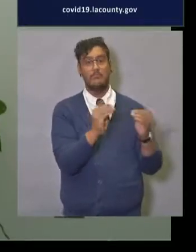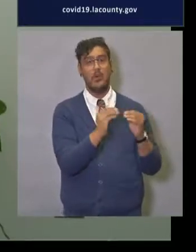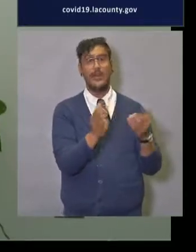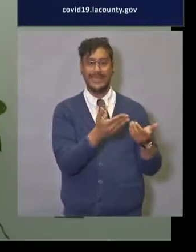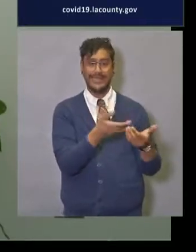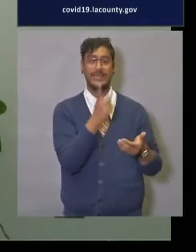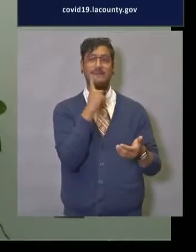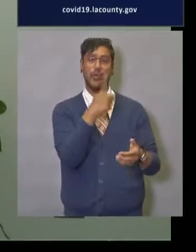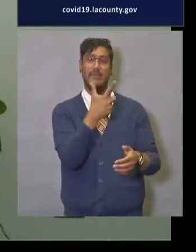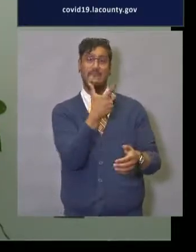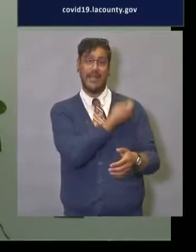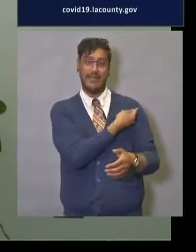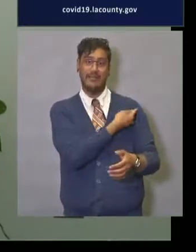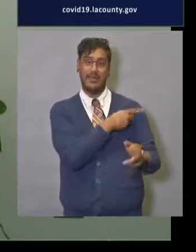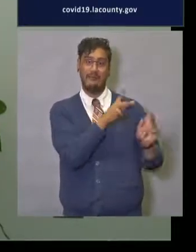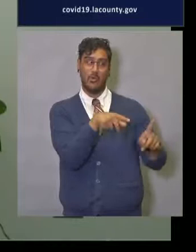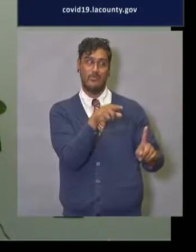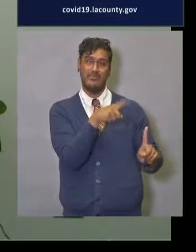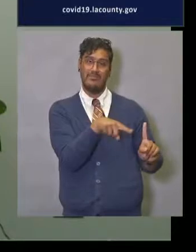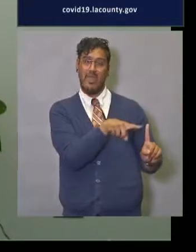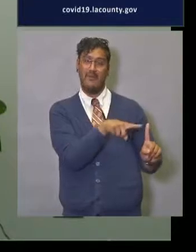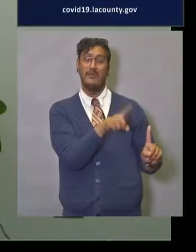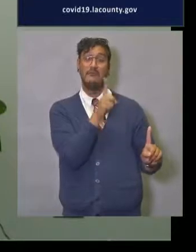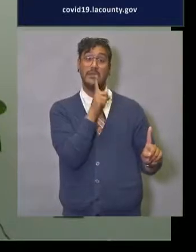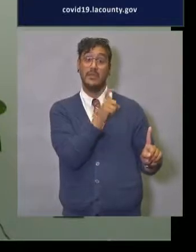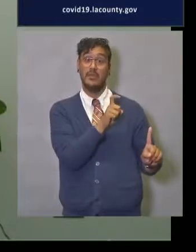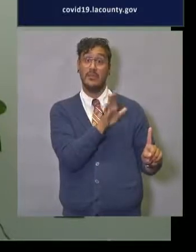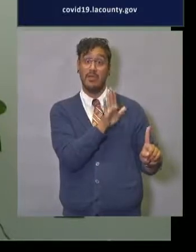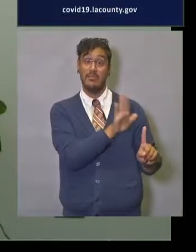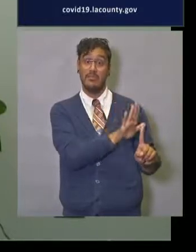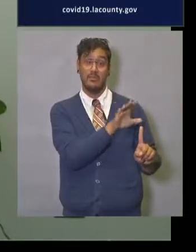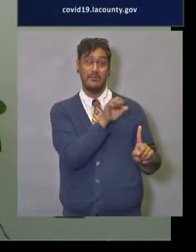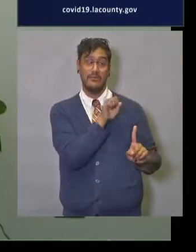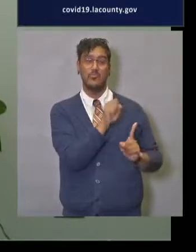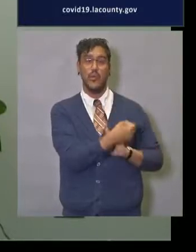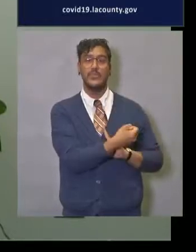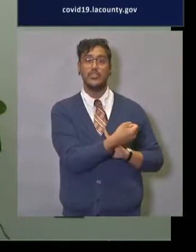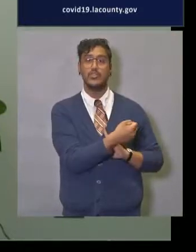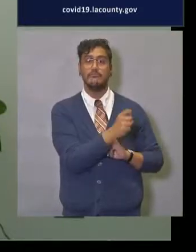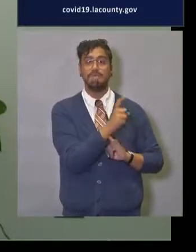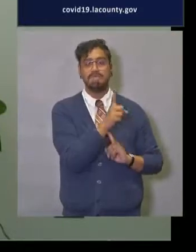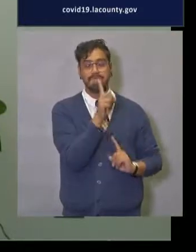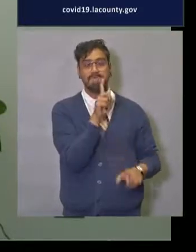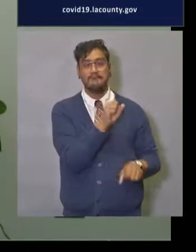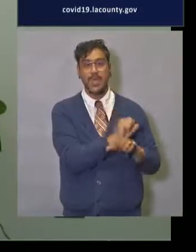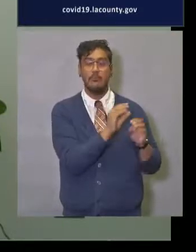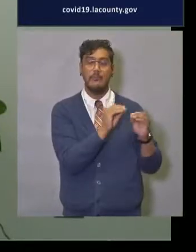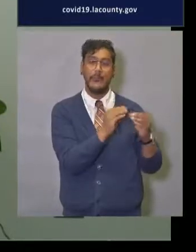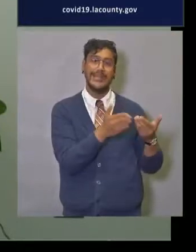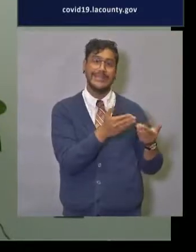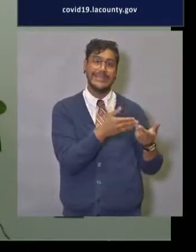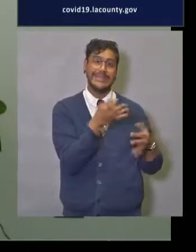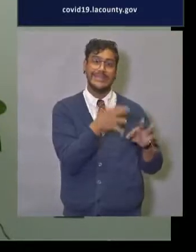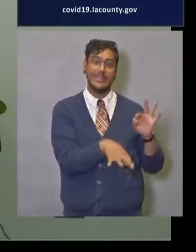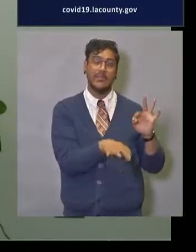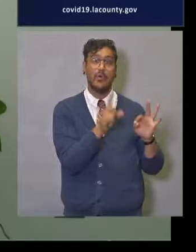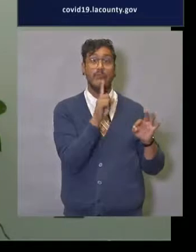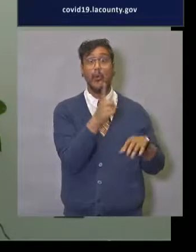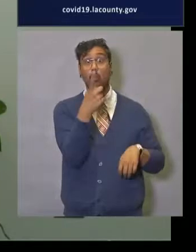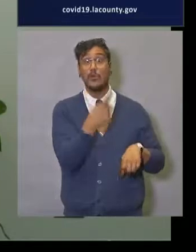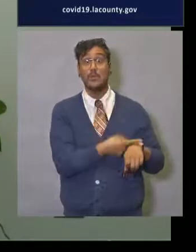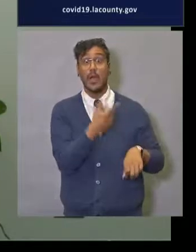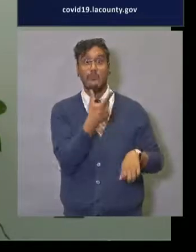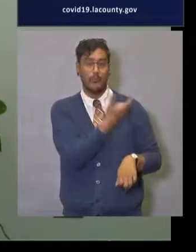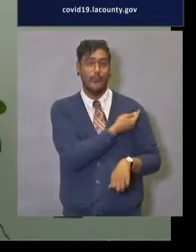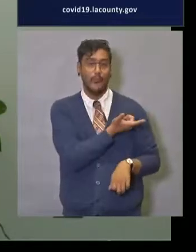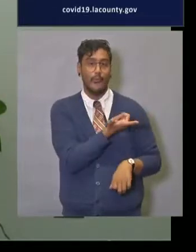vaccinate people because the circumstance really makes it easier to just be able to provide that one dose. But I also want